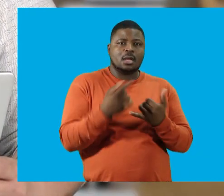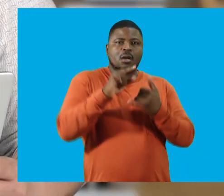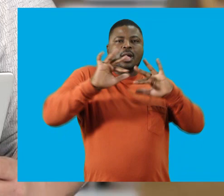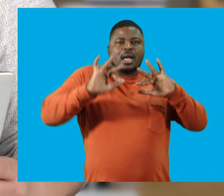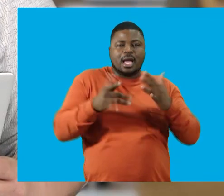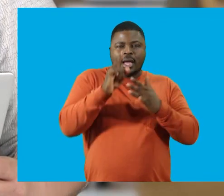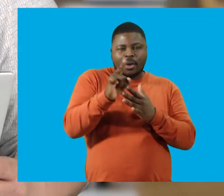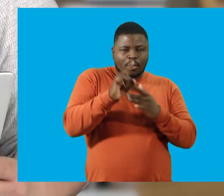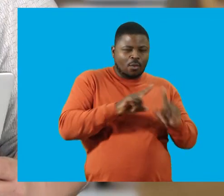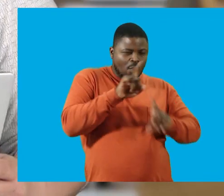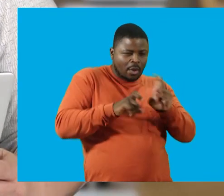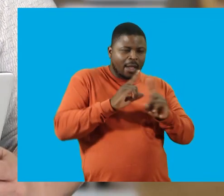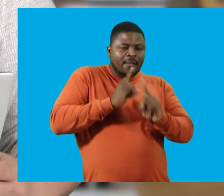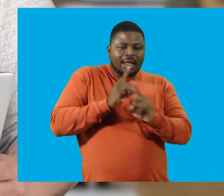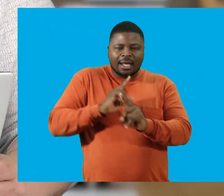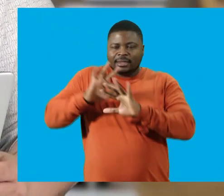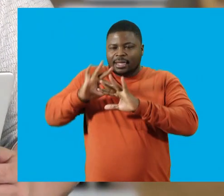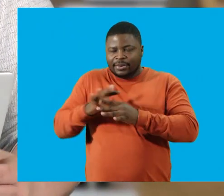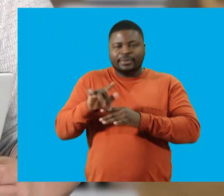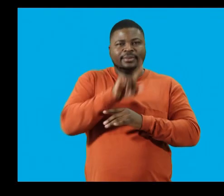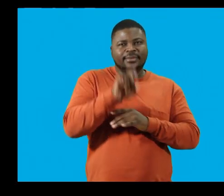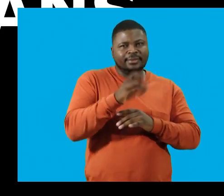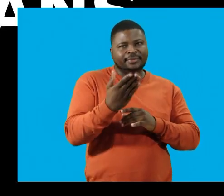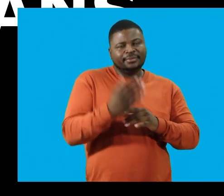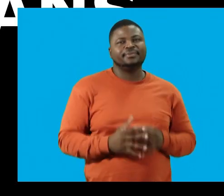Now, how to approach each question.